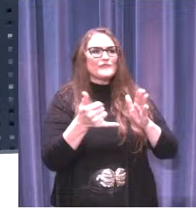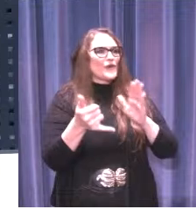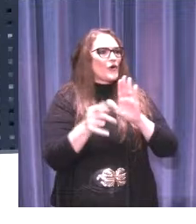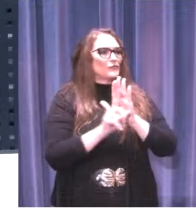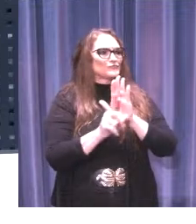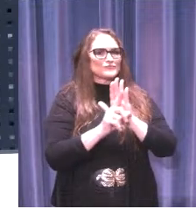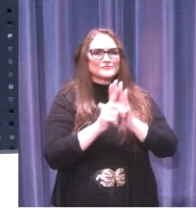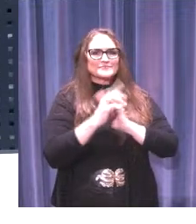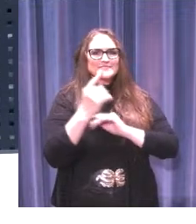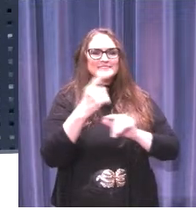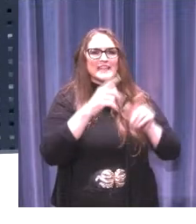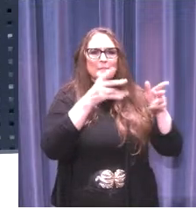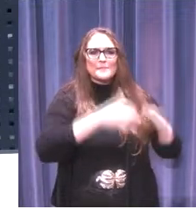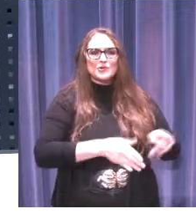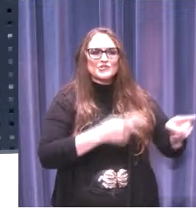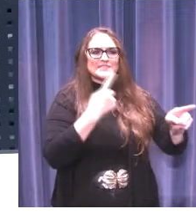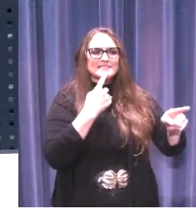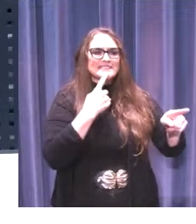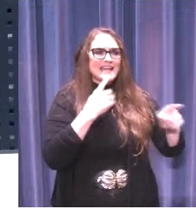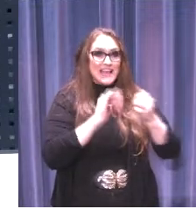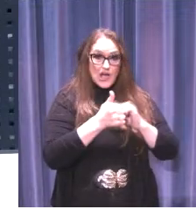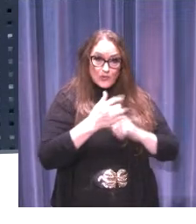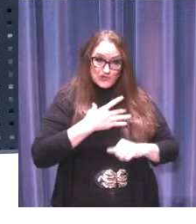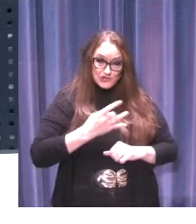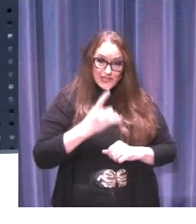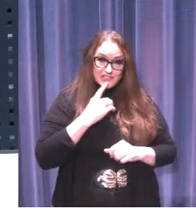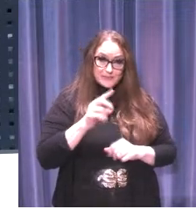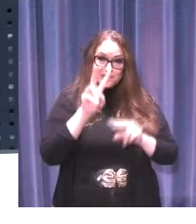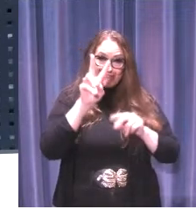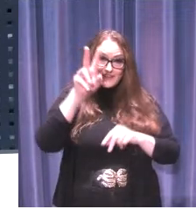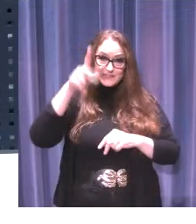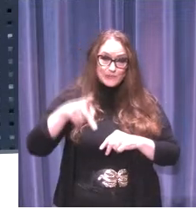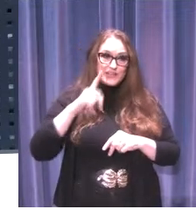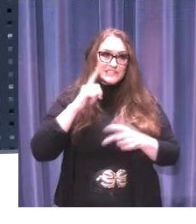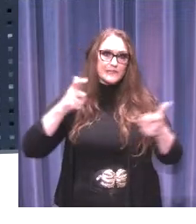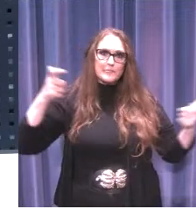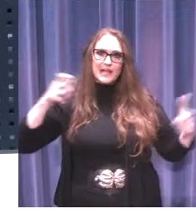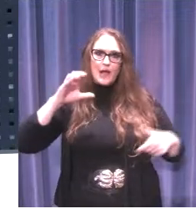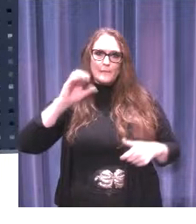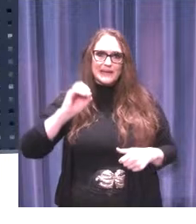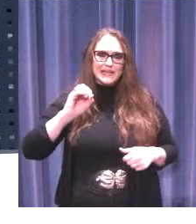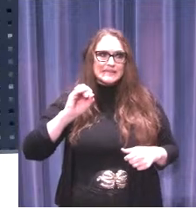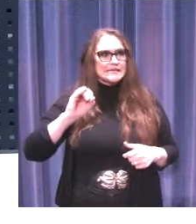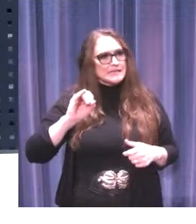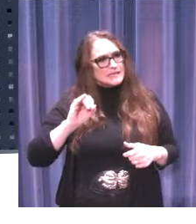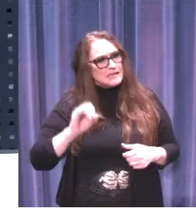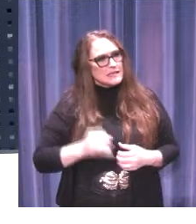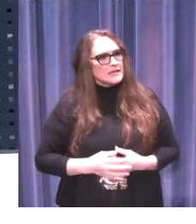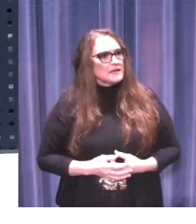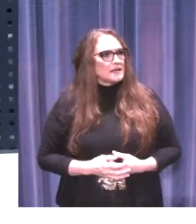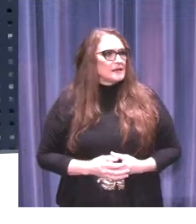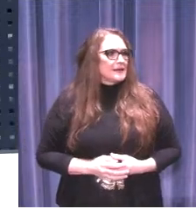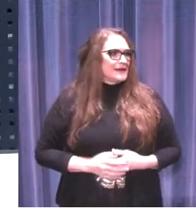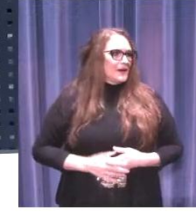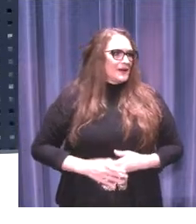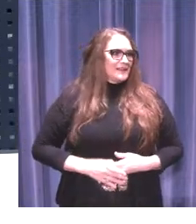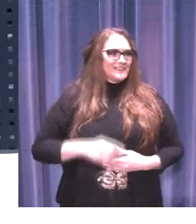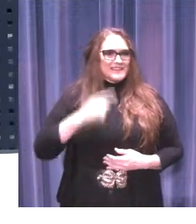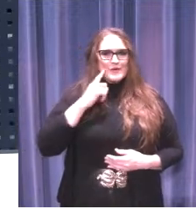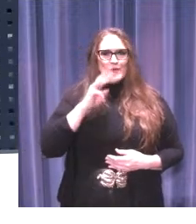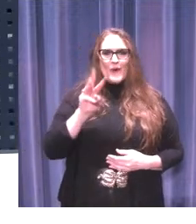on the other end of it said, "How'd you like to be vice president of a big company?" And I thought,